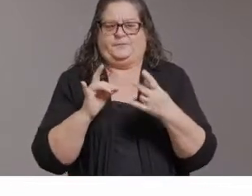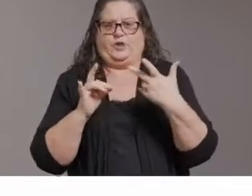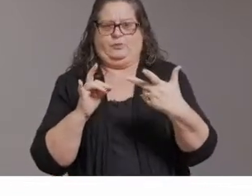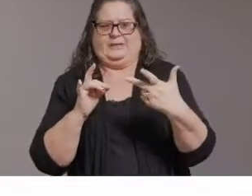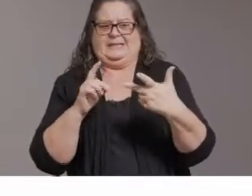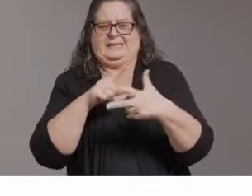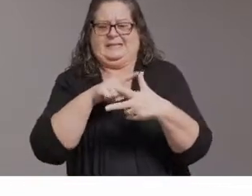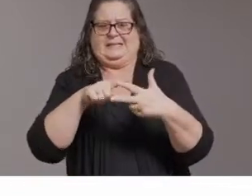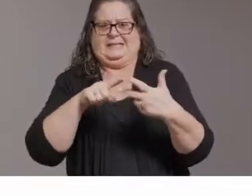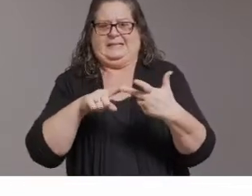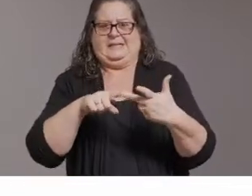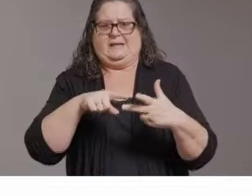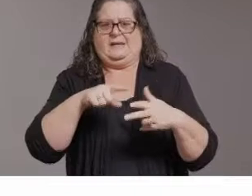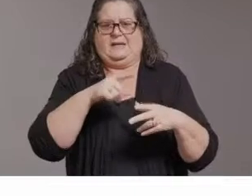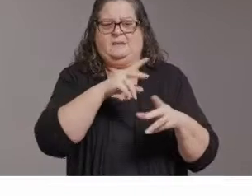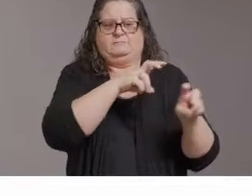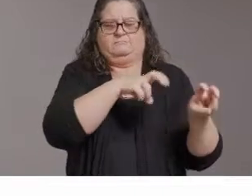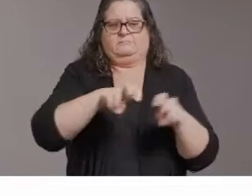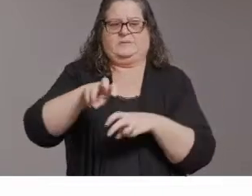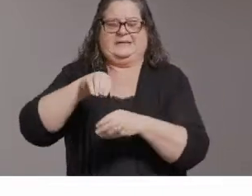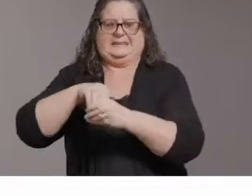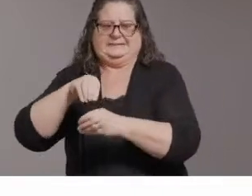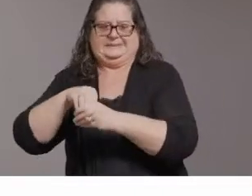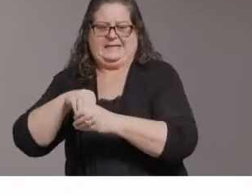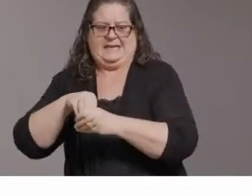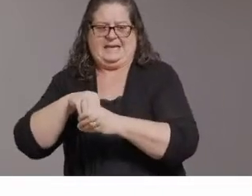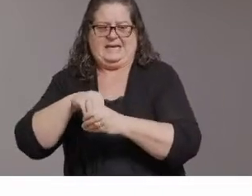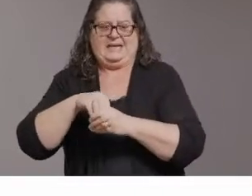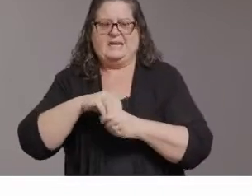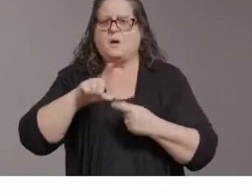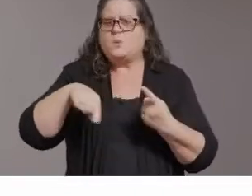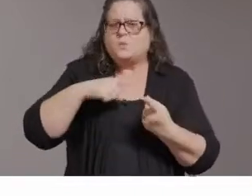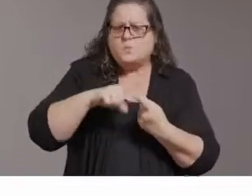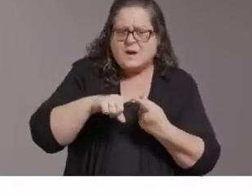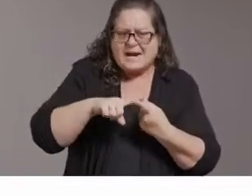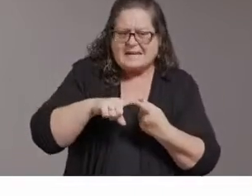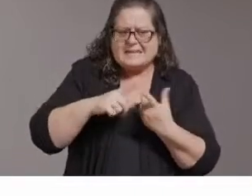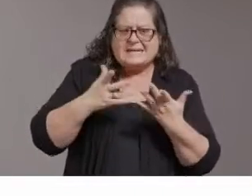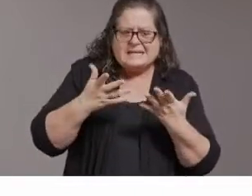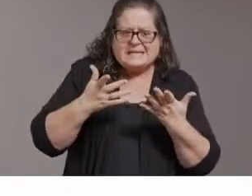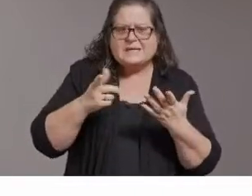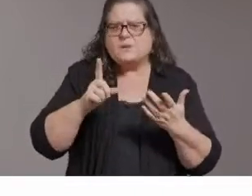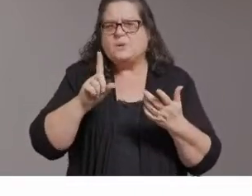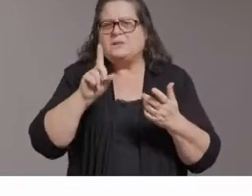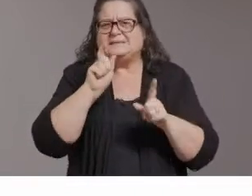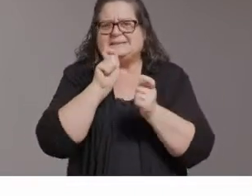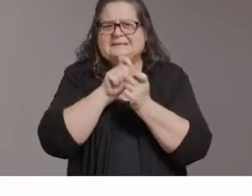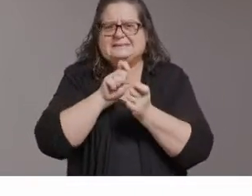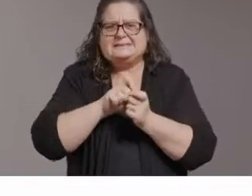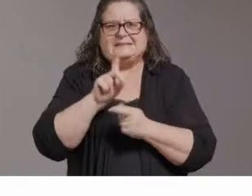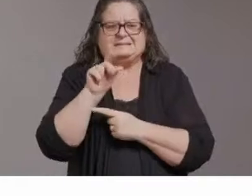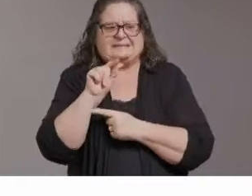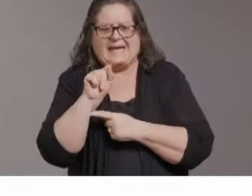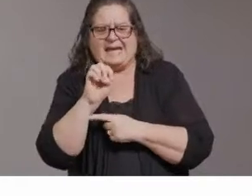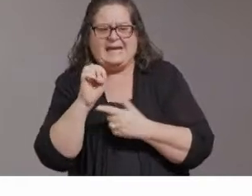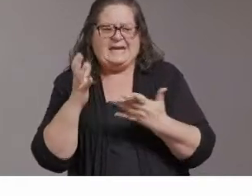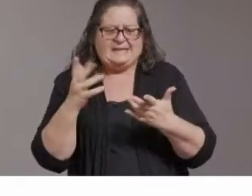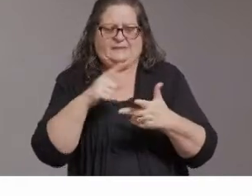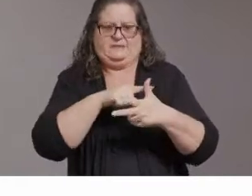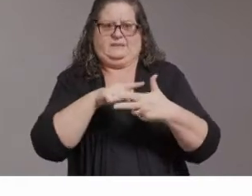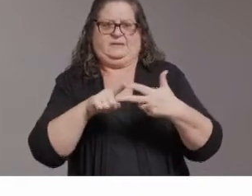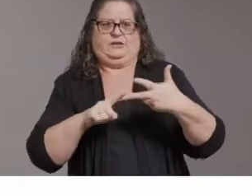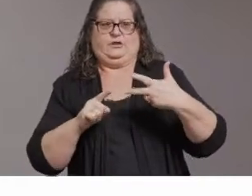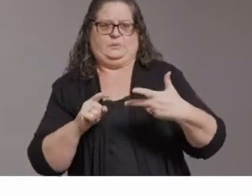to indoors, when they are going to transition, and the date that they will be operational at the